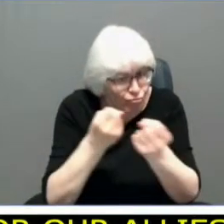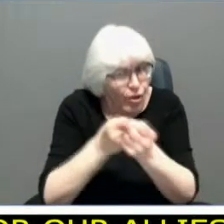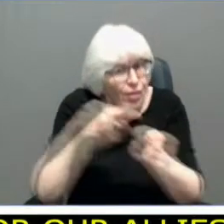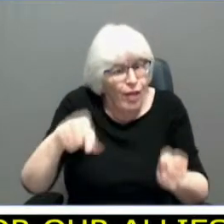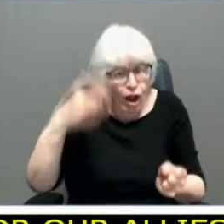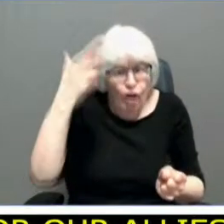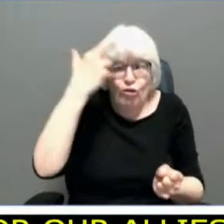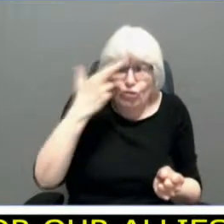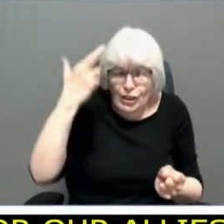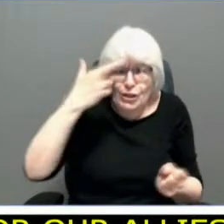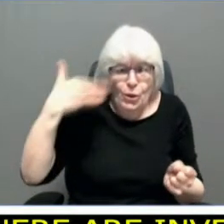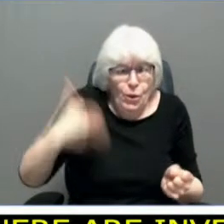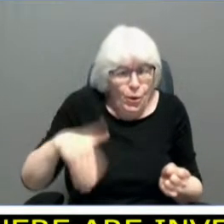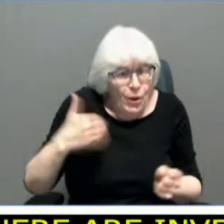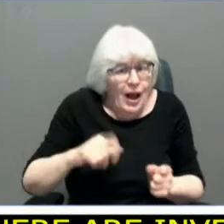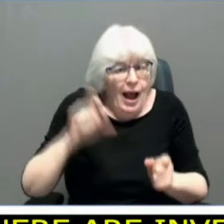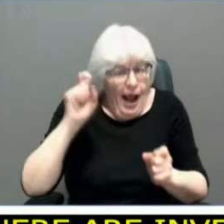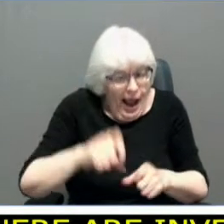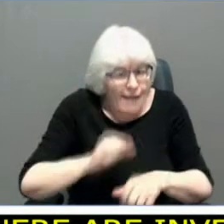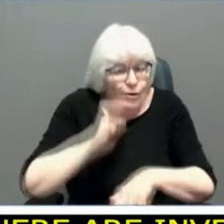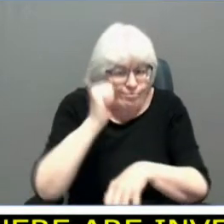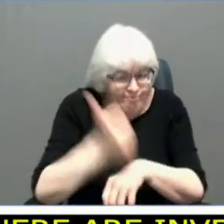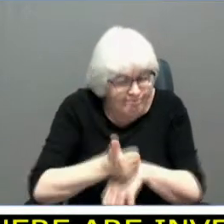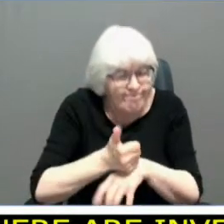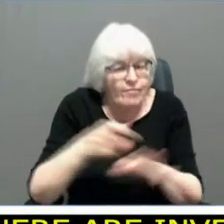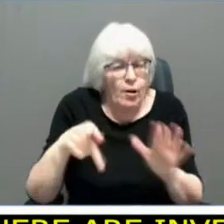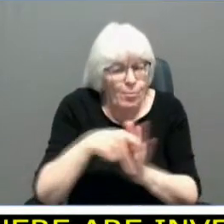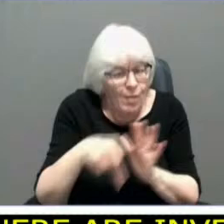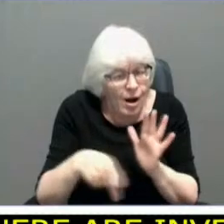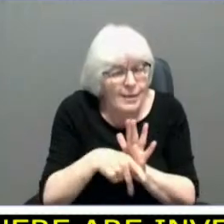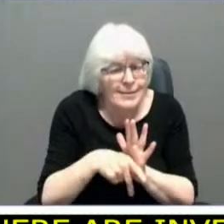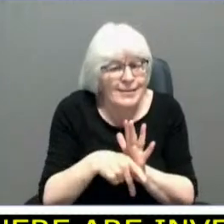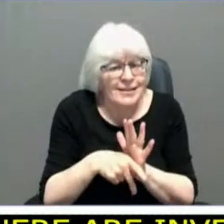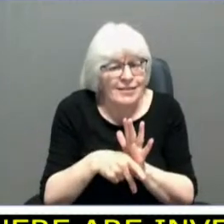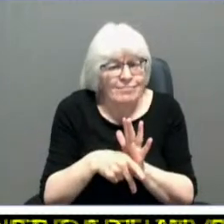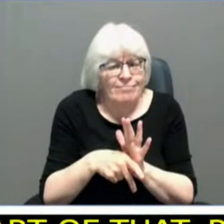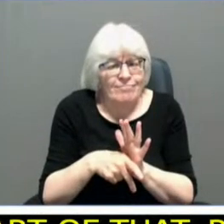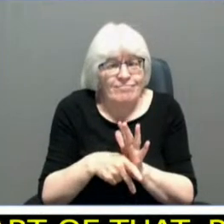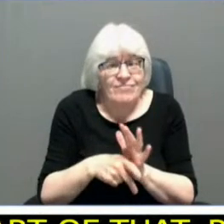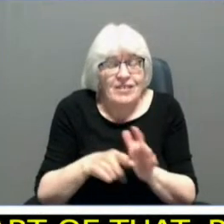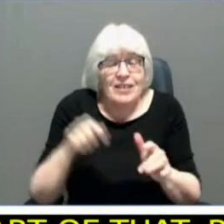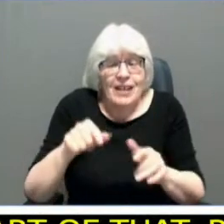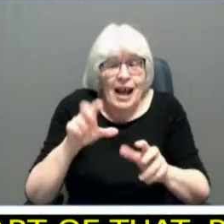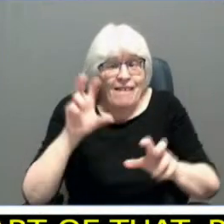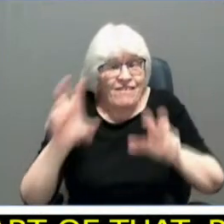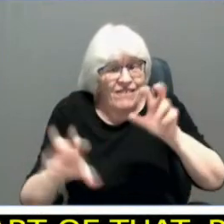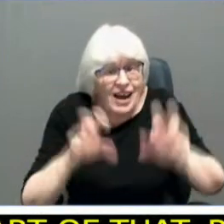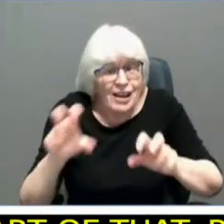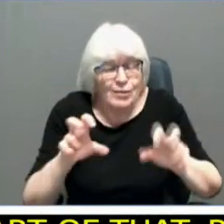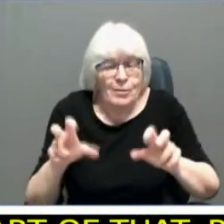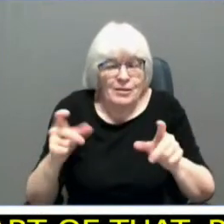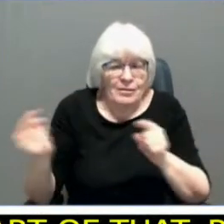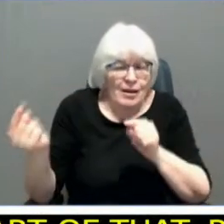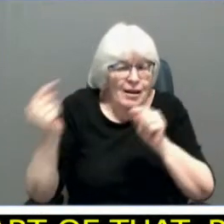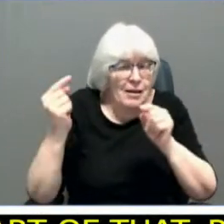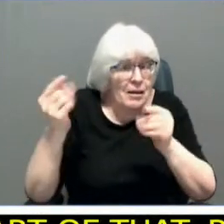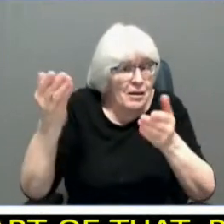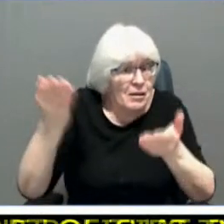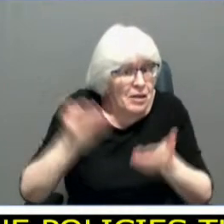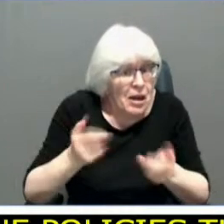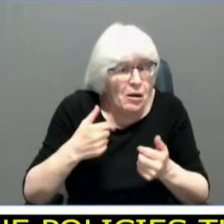policies that allow investors to come and know that their investment is secure and that they can be willing partners for us to help solutions for the